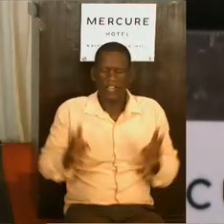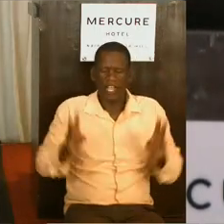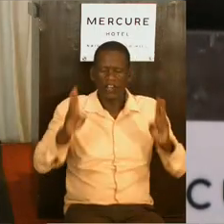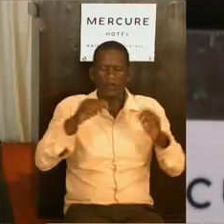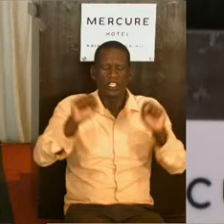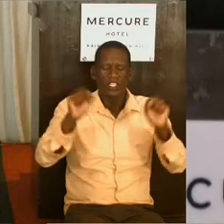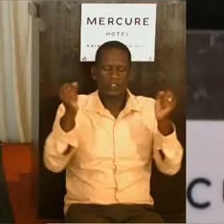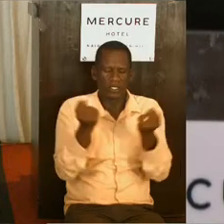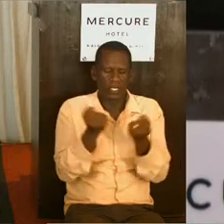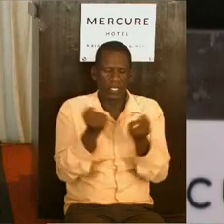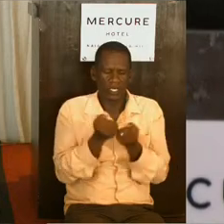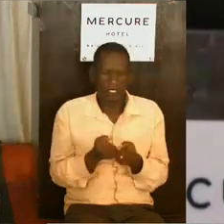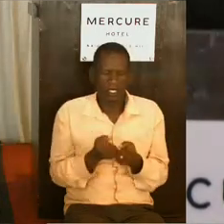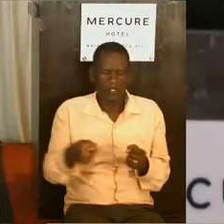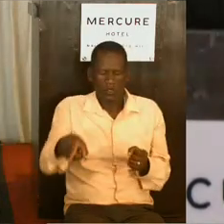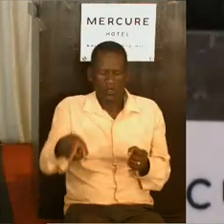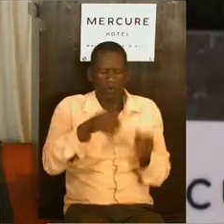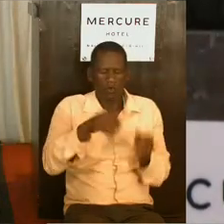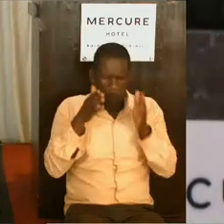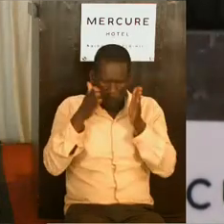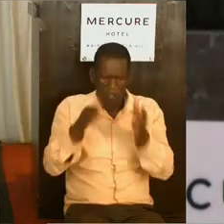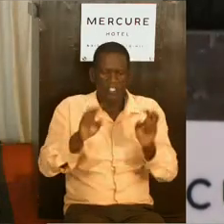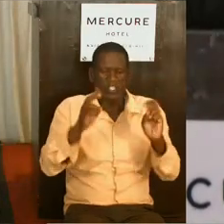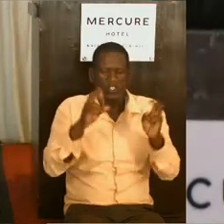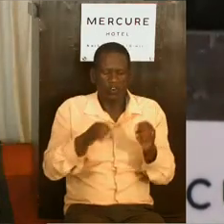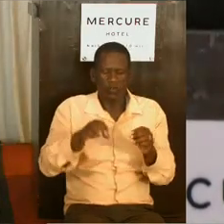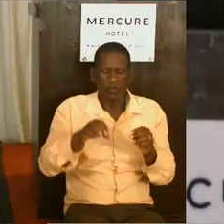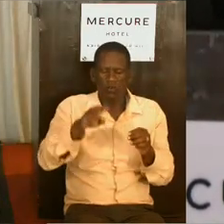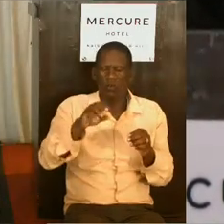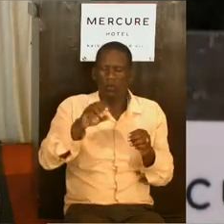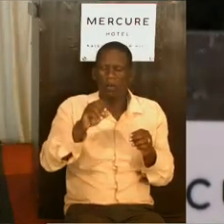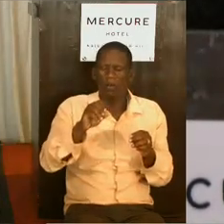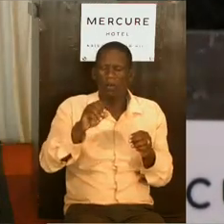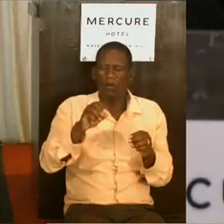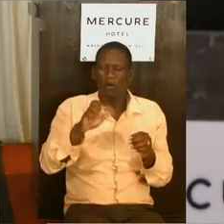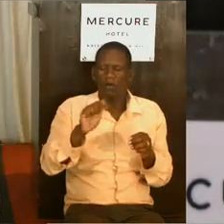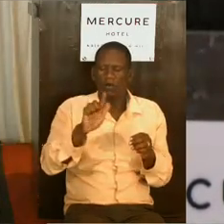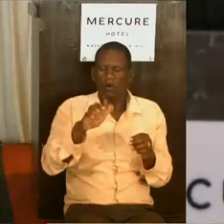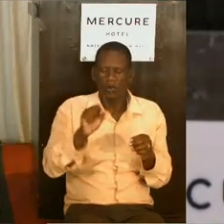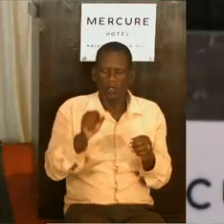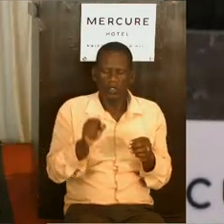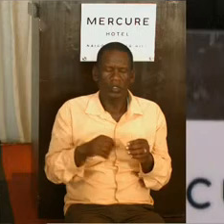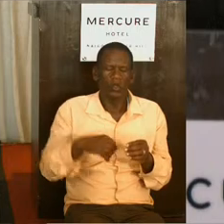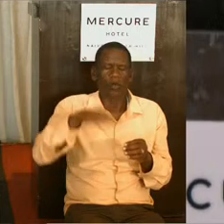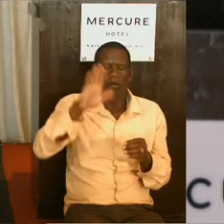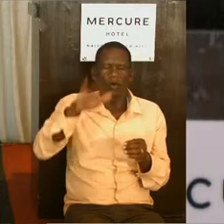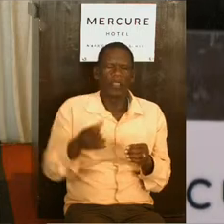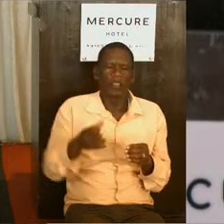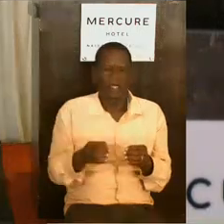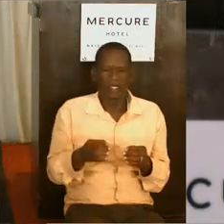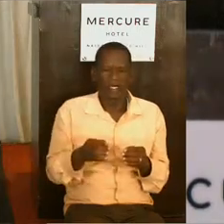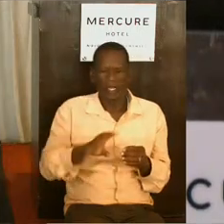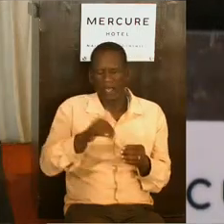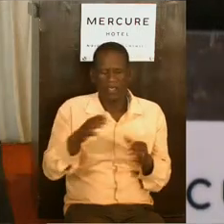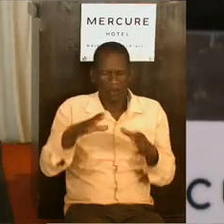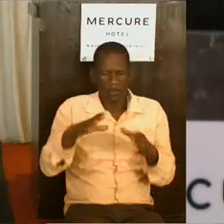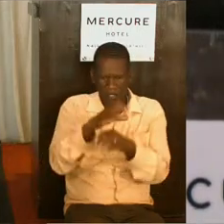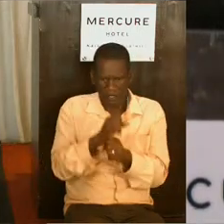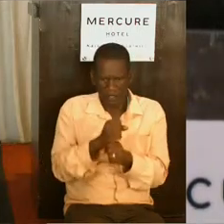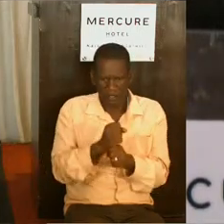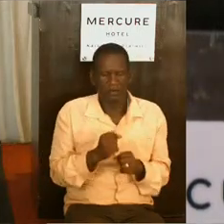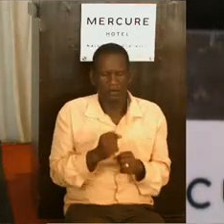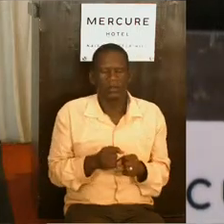society we focus on the issues of morality more more than the secure organization